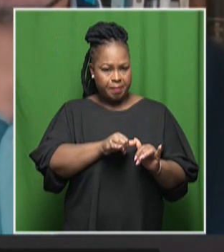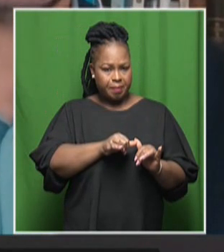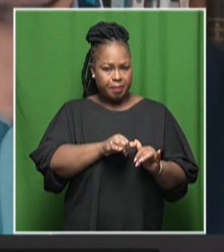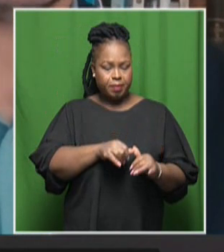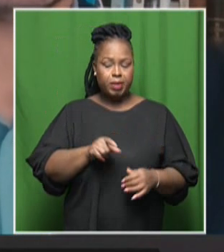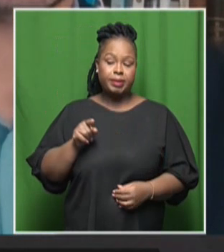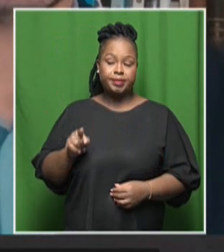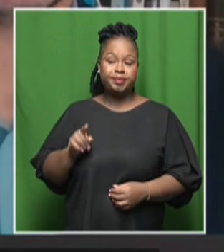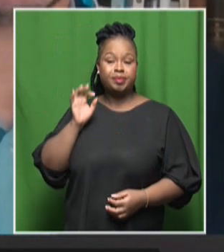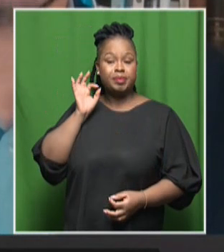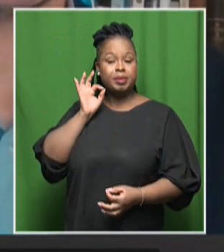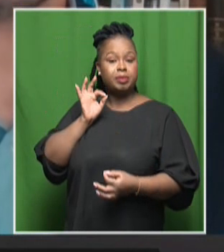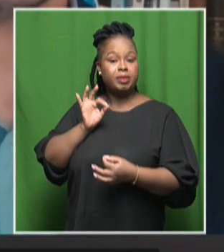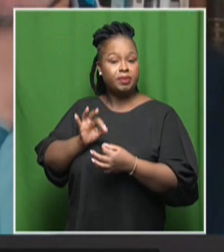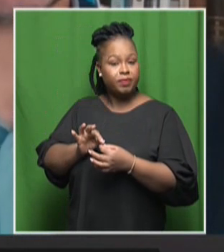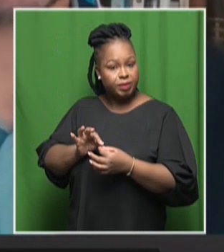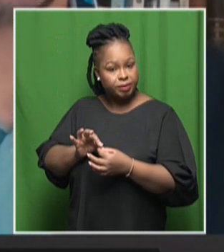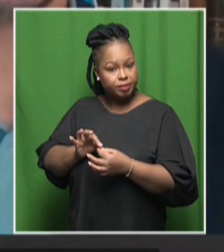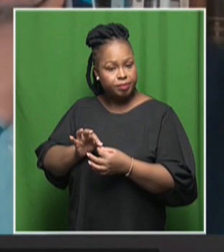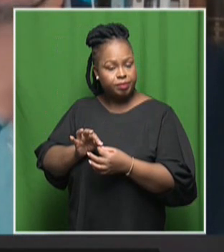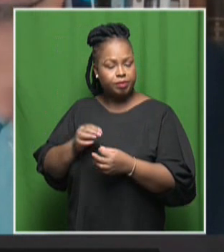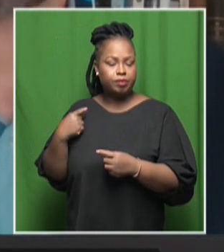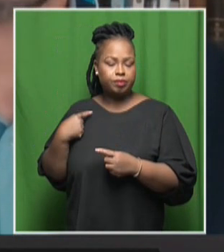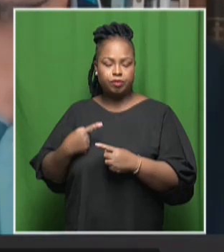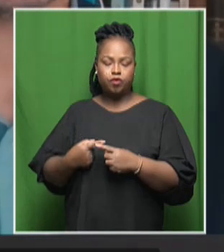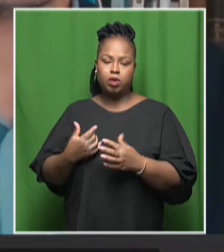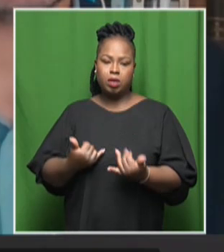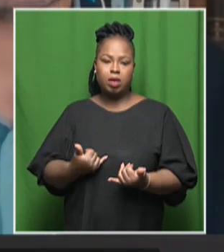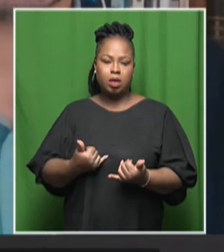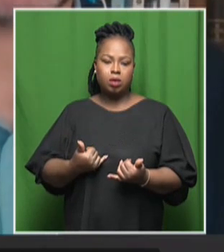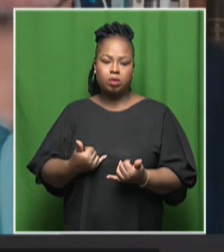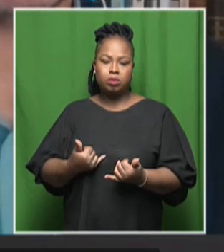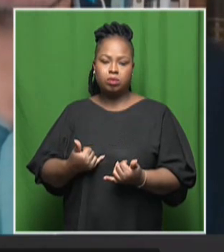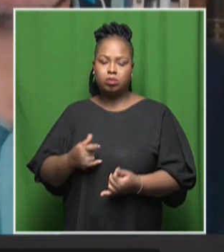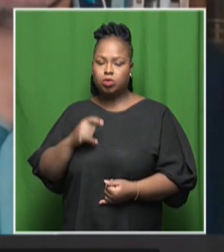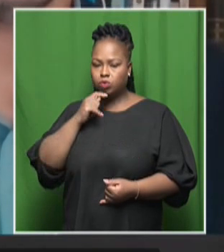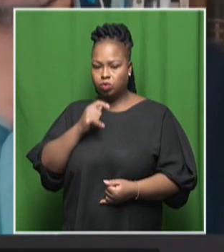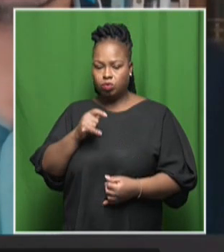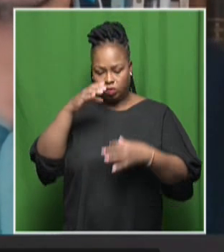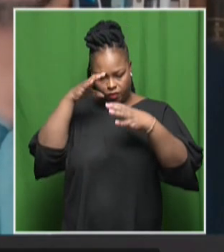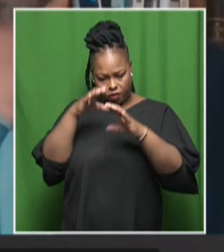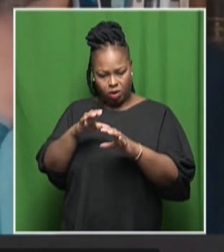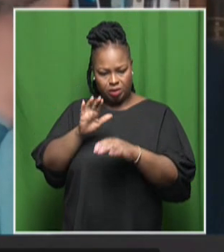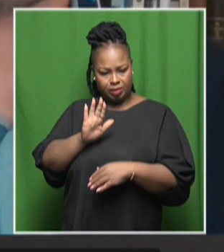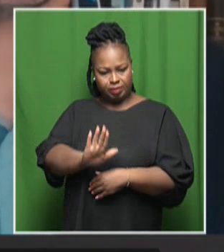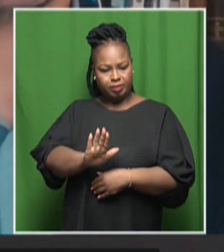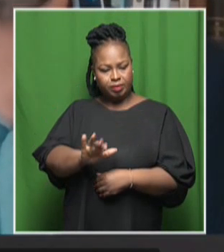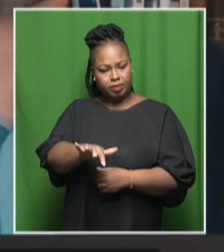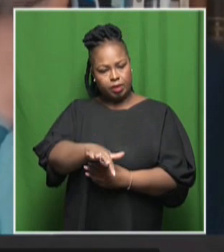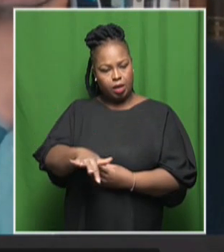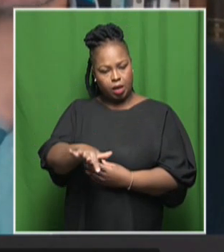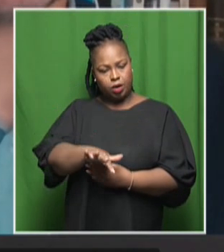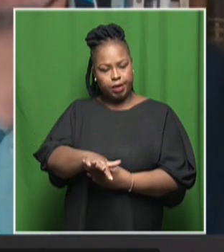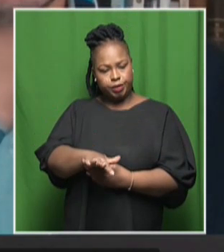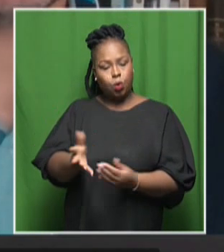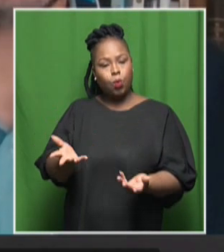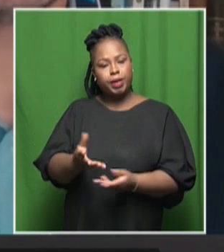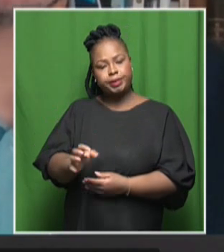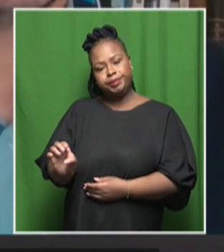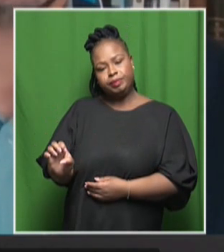This specific event, so far, has been largely confined to the areas east of